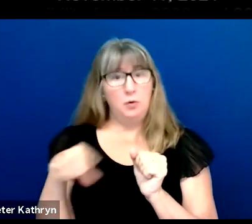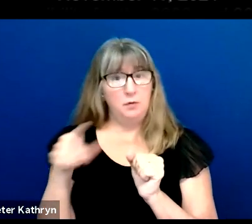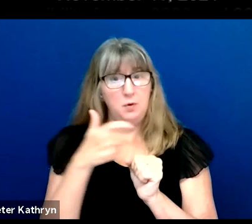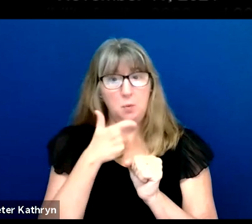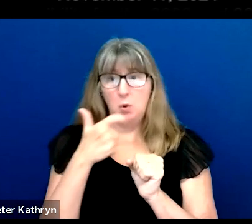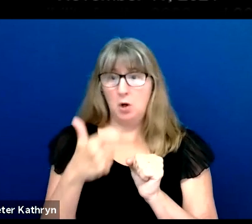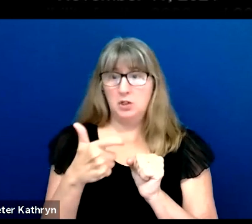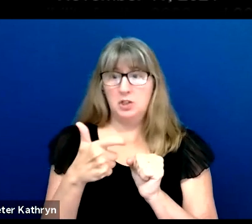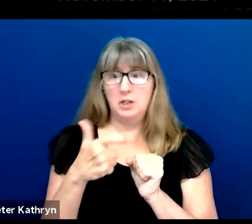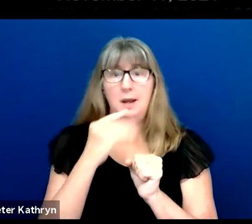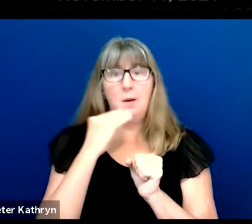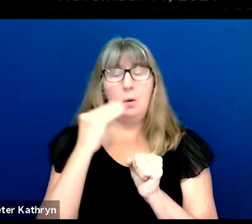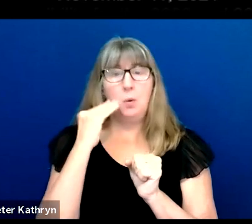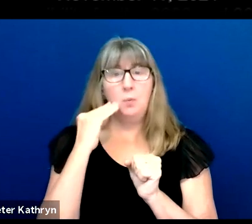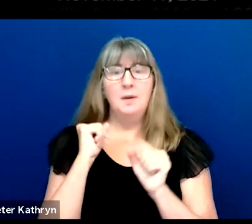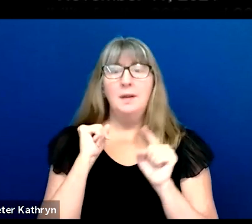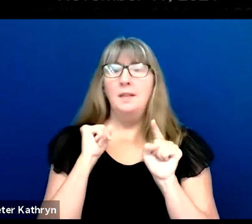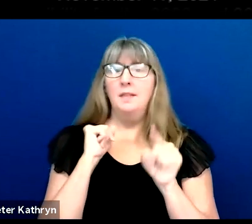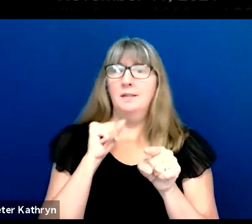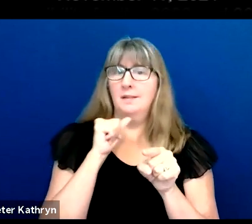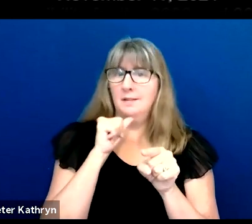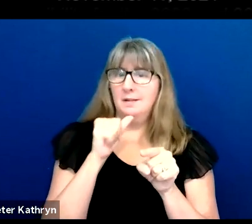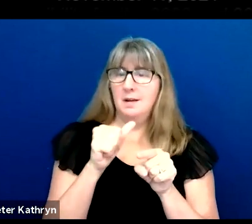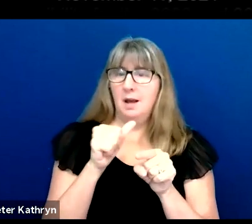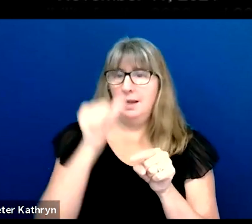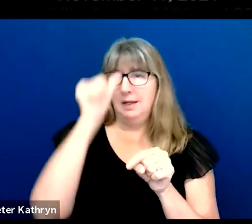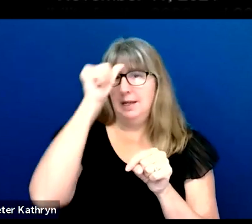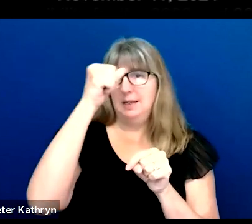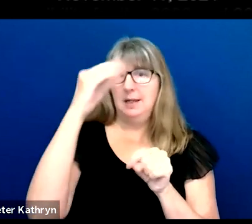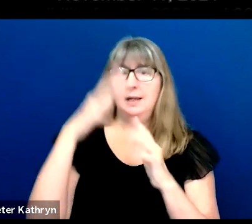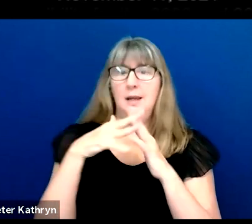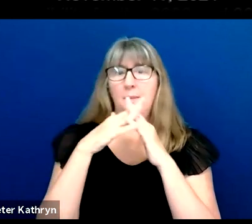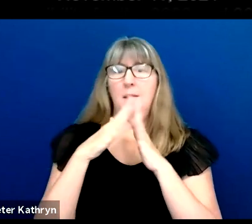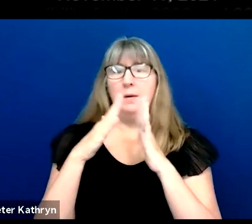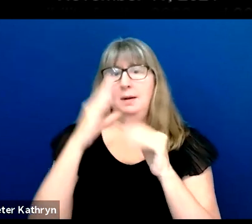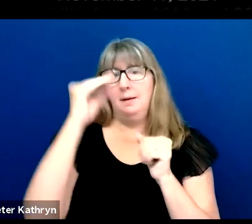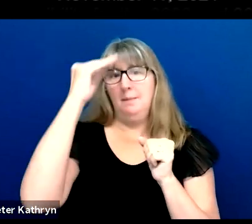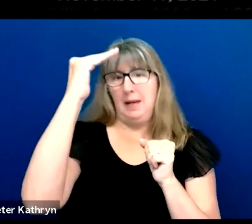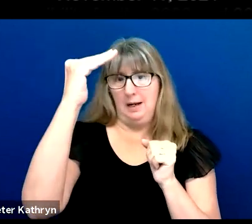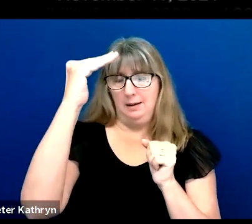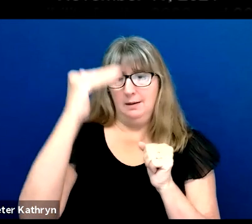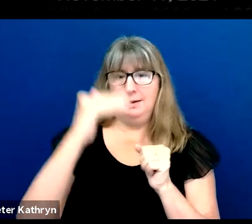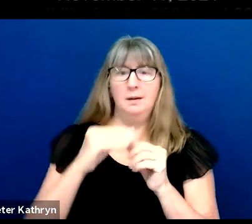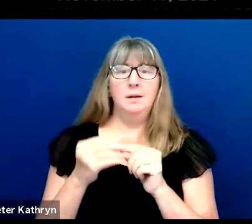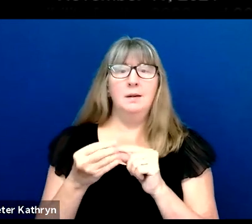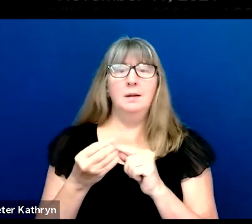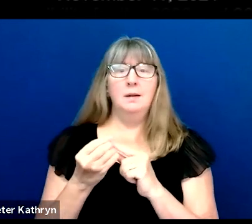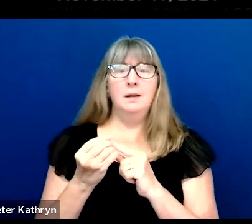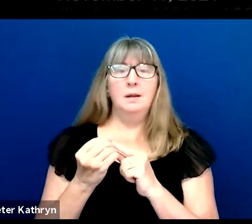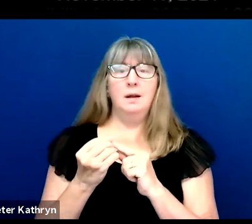this presentation at home, this is not an Indian American man, despite the